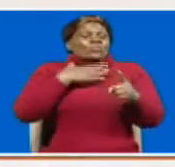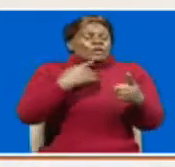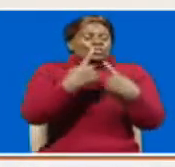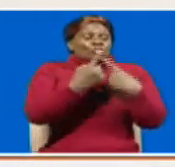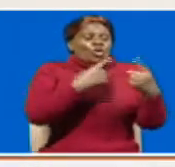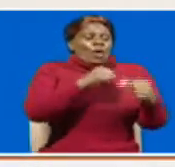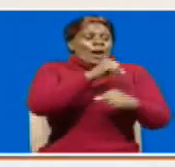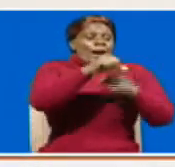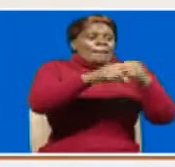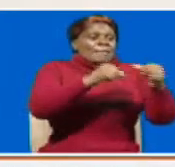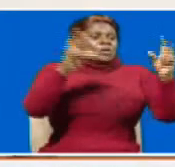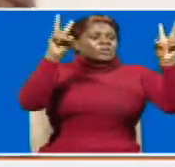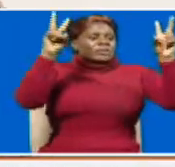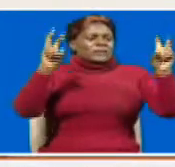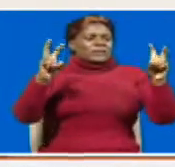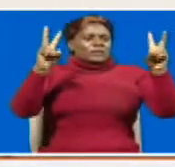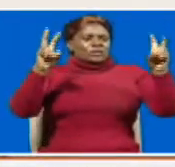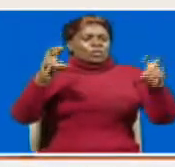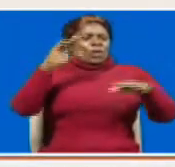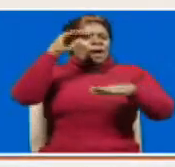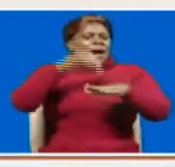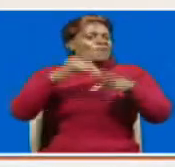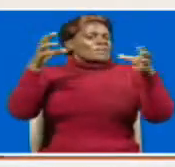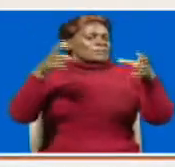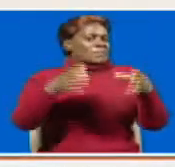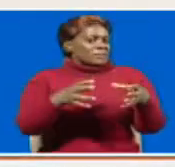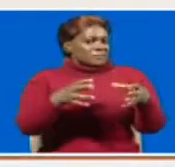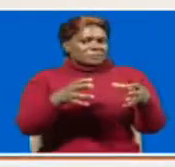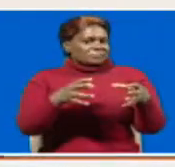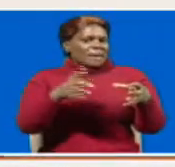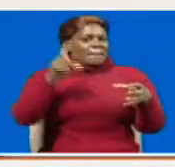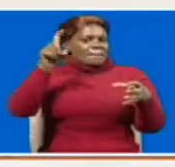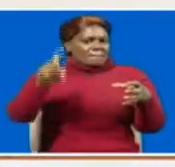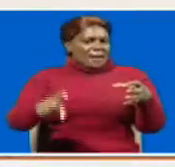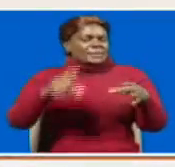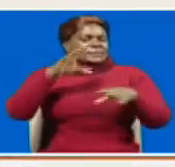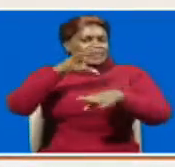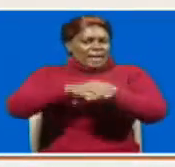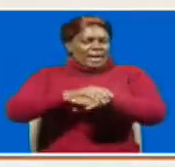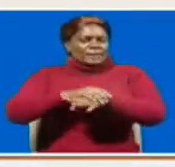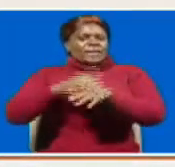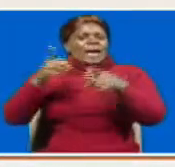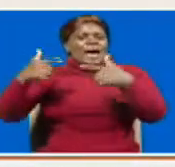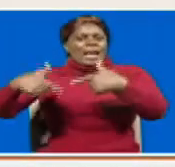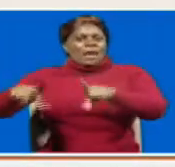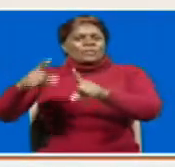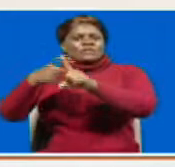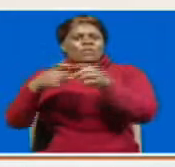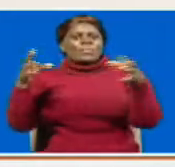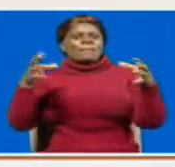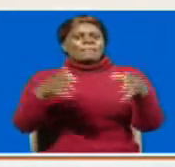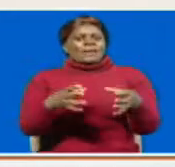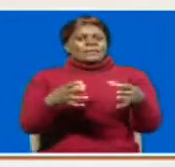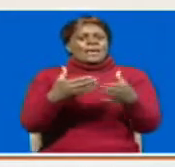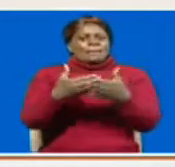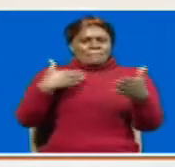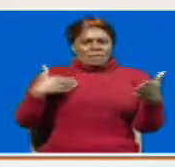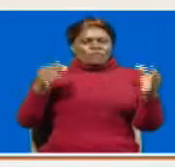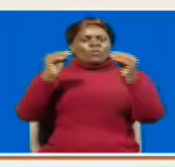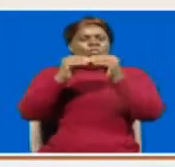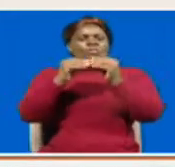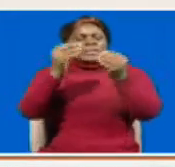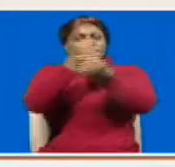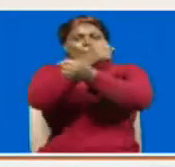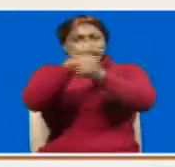go and talk about issues that affect the party, then you must be given permission by the party before you go to see the